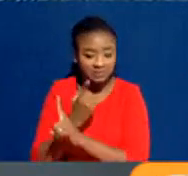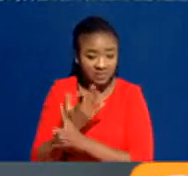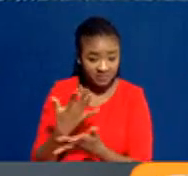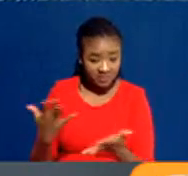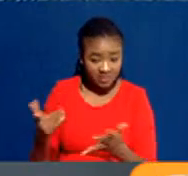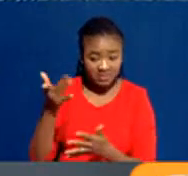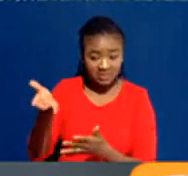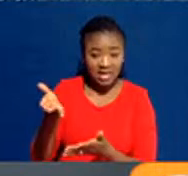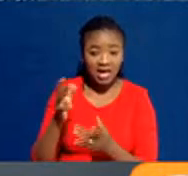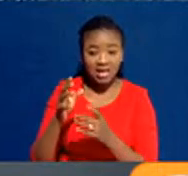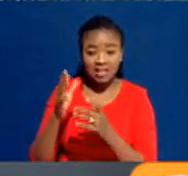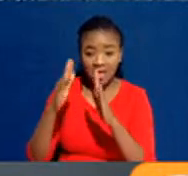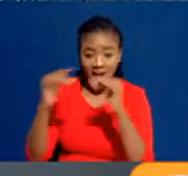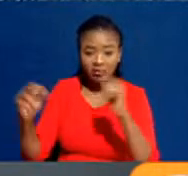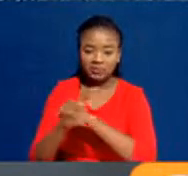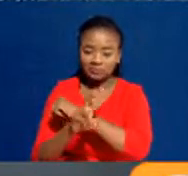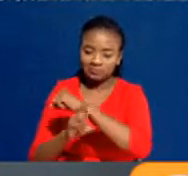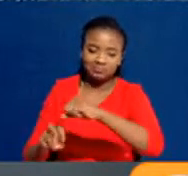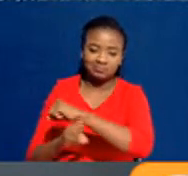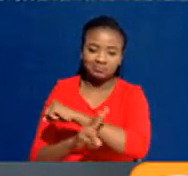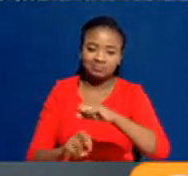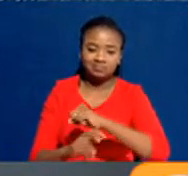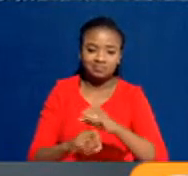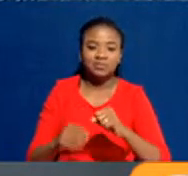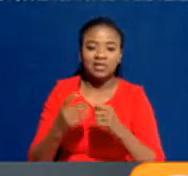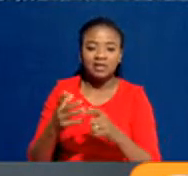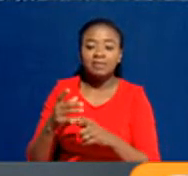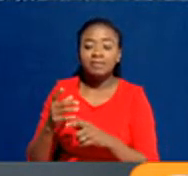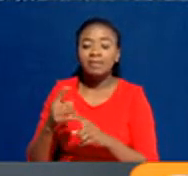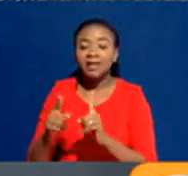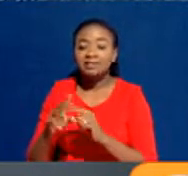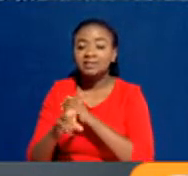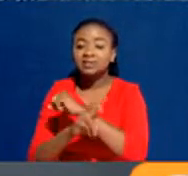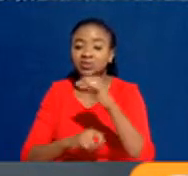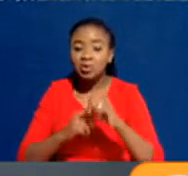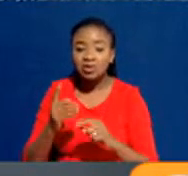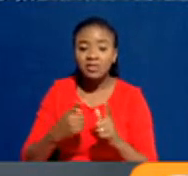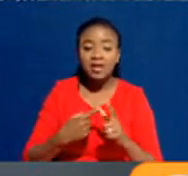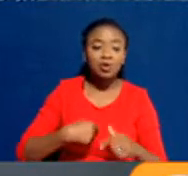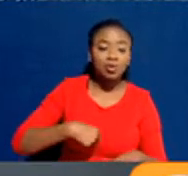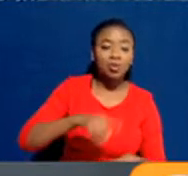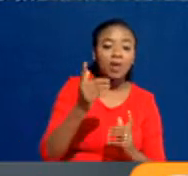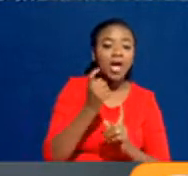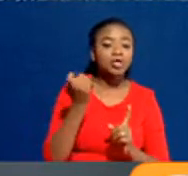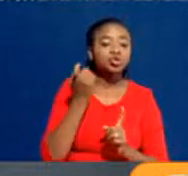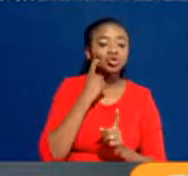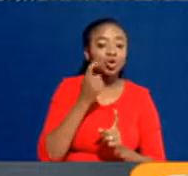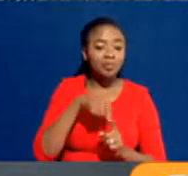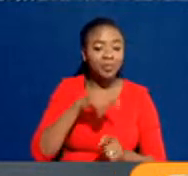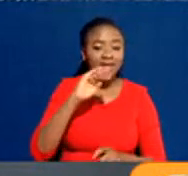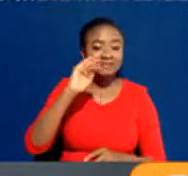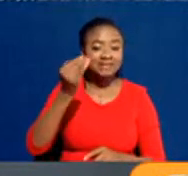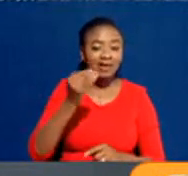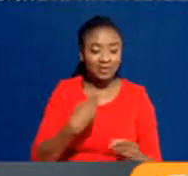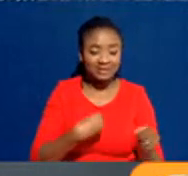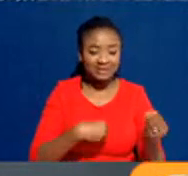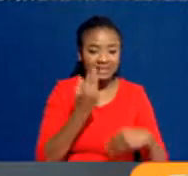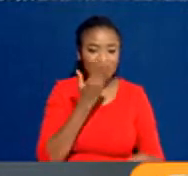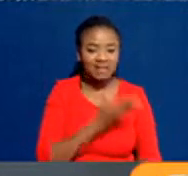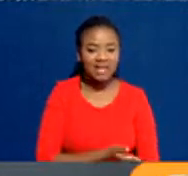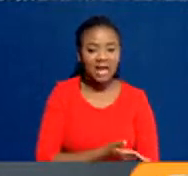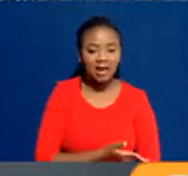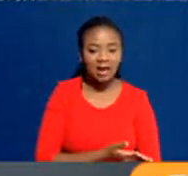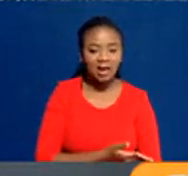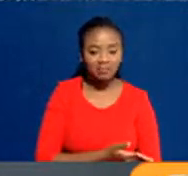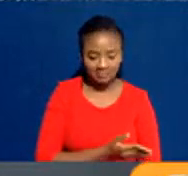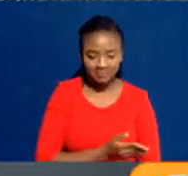were stolen during the exercise were recovered at a roadside shop in the capital. Seth Olale with the latest on